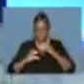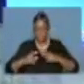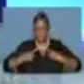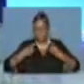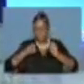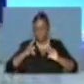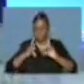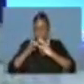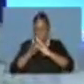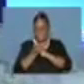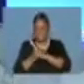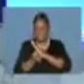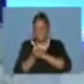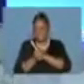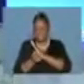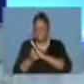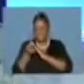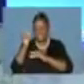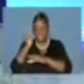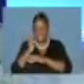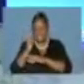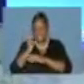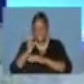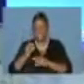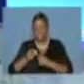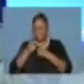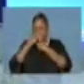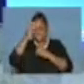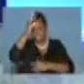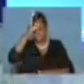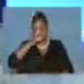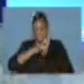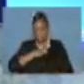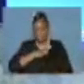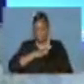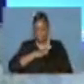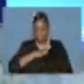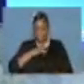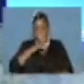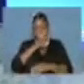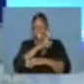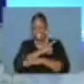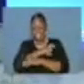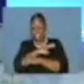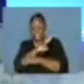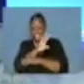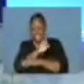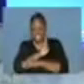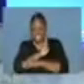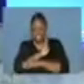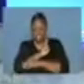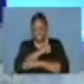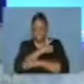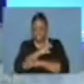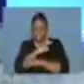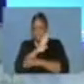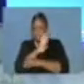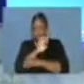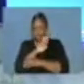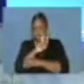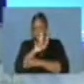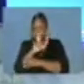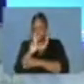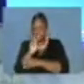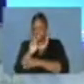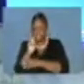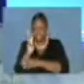to reach out to troubled youth, particularly young men. Pastors Dave Burrows, Carlos Reed, and Executive Director of Teen